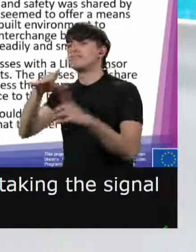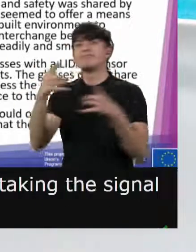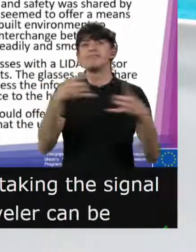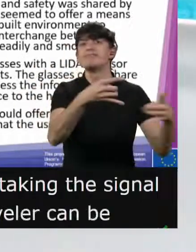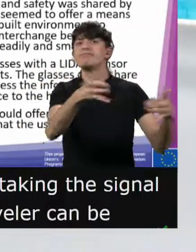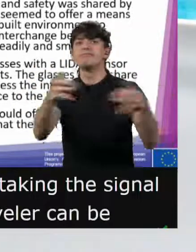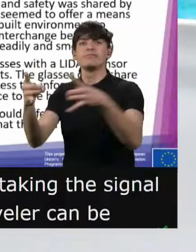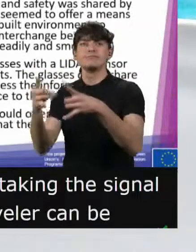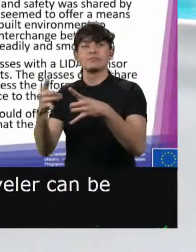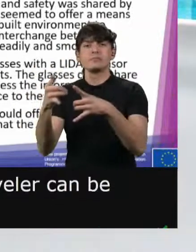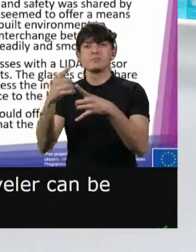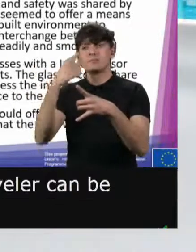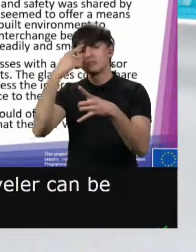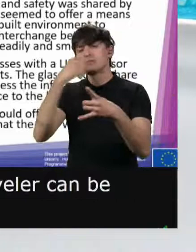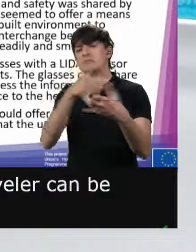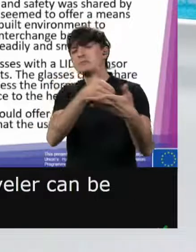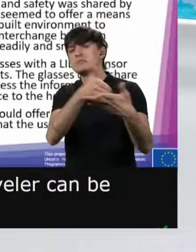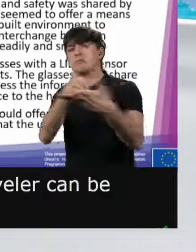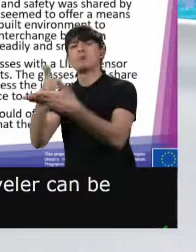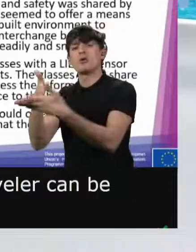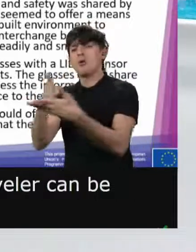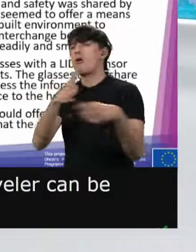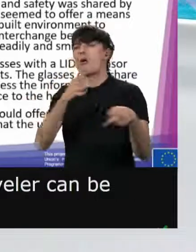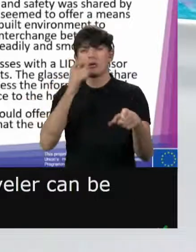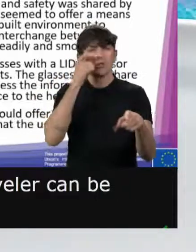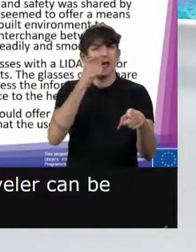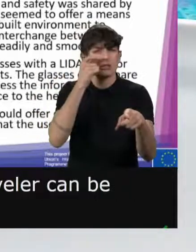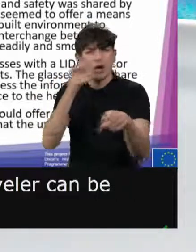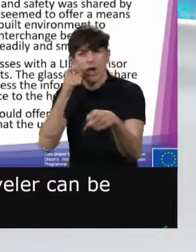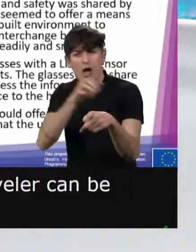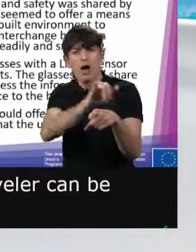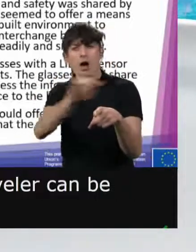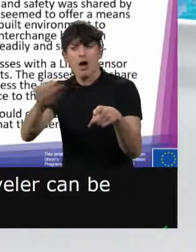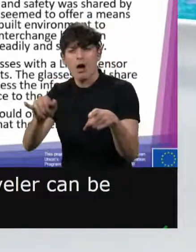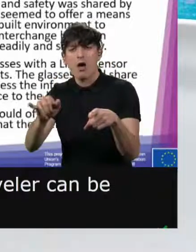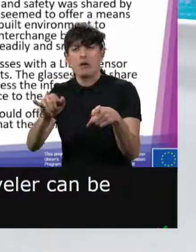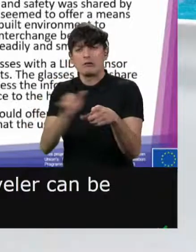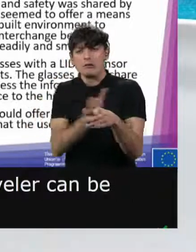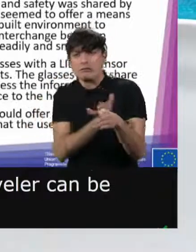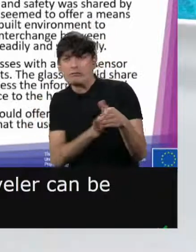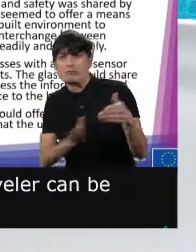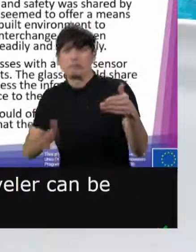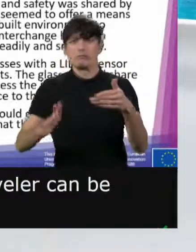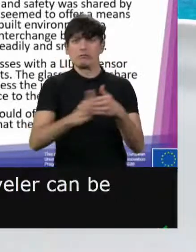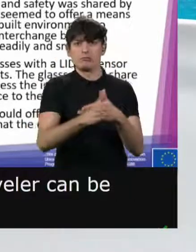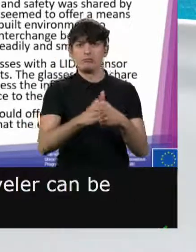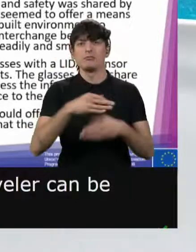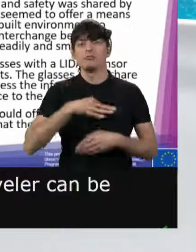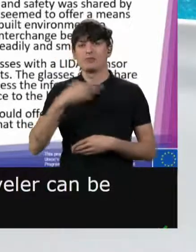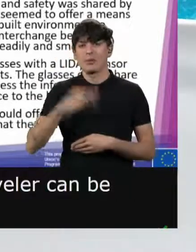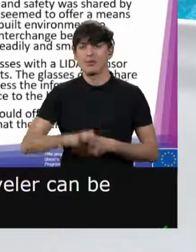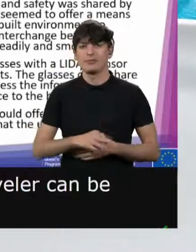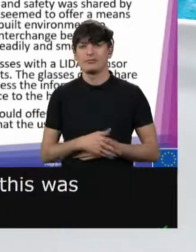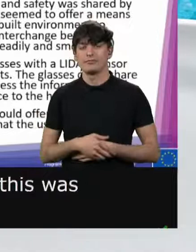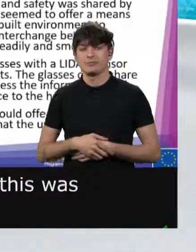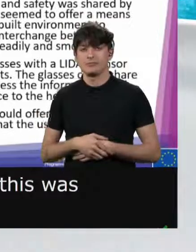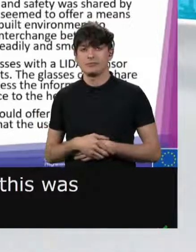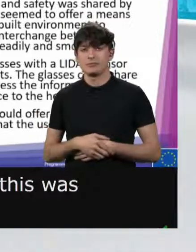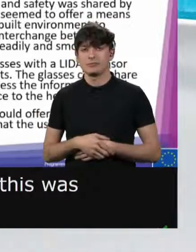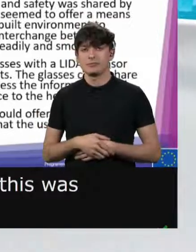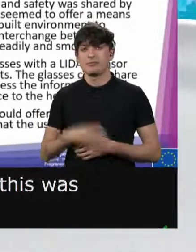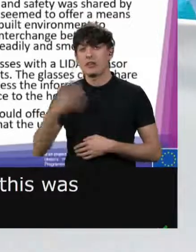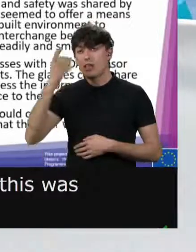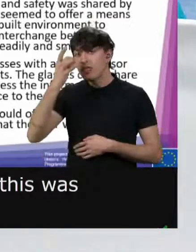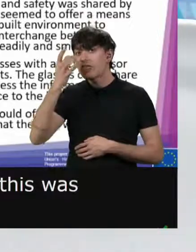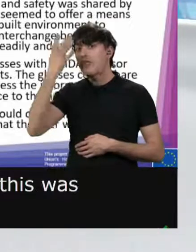to avoid them. The idea that this was wearable and allowed those who were blind or visually